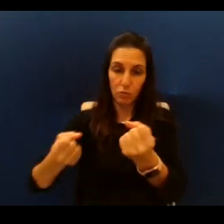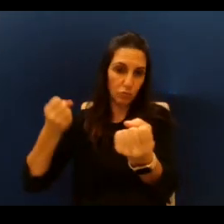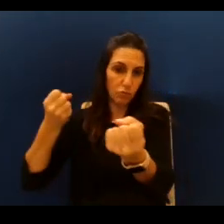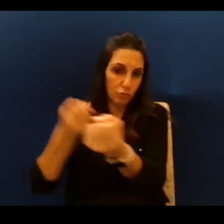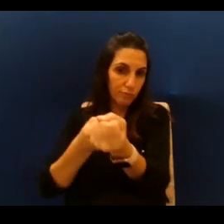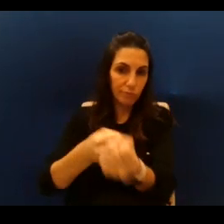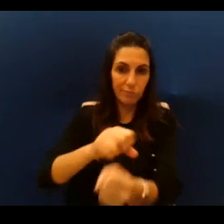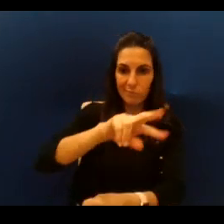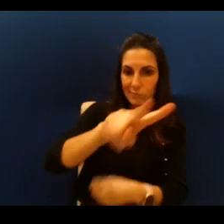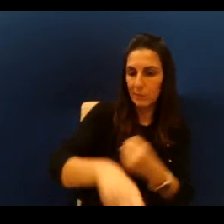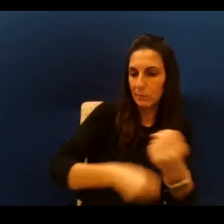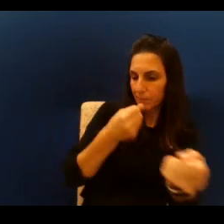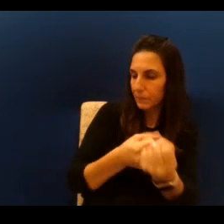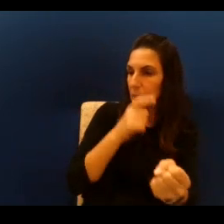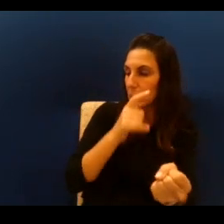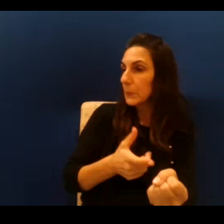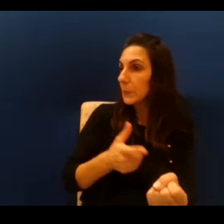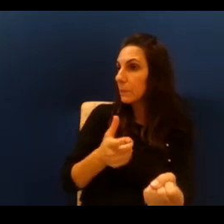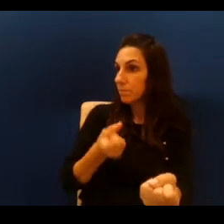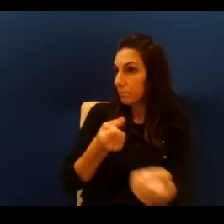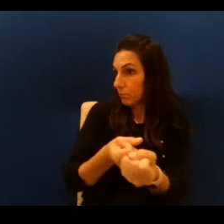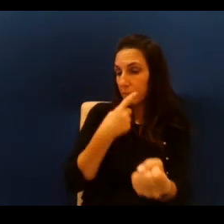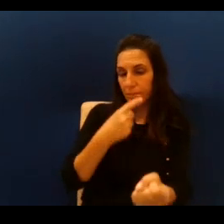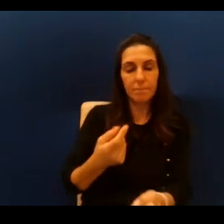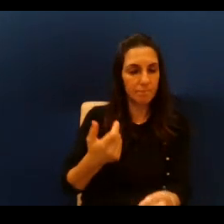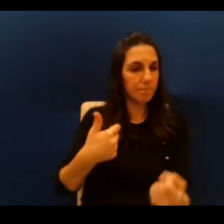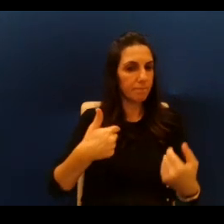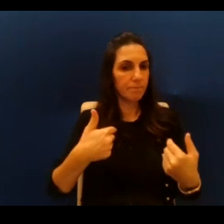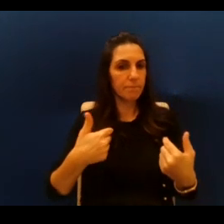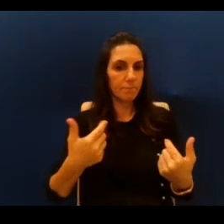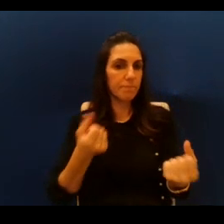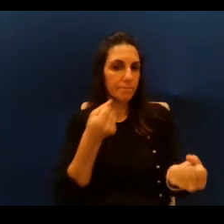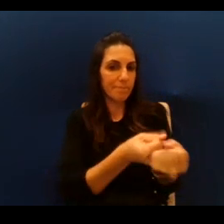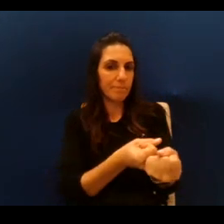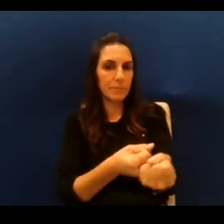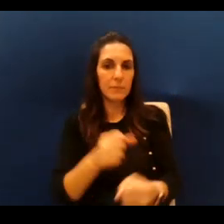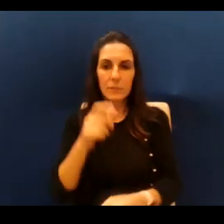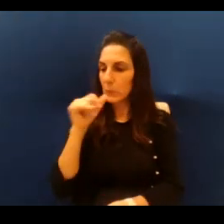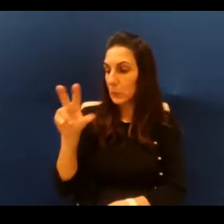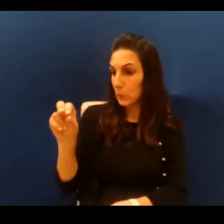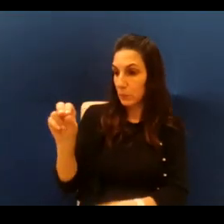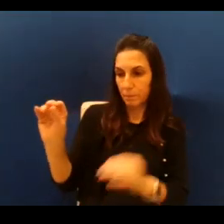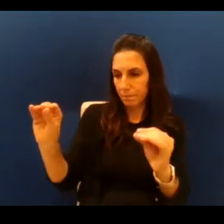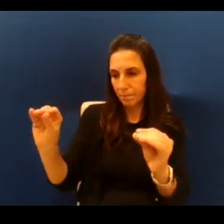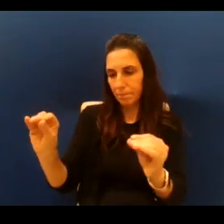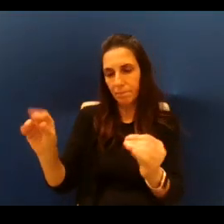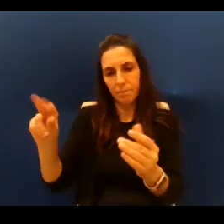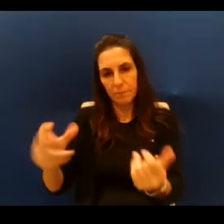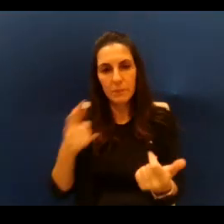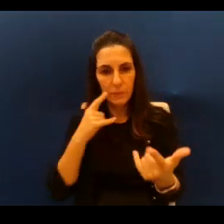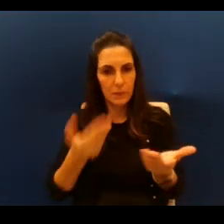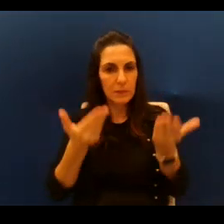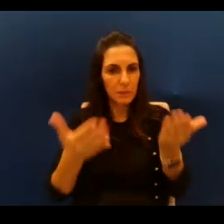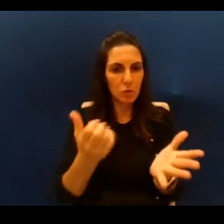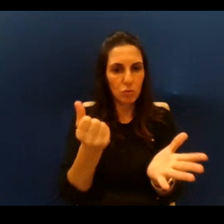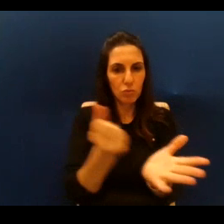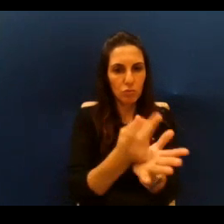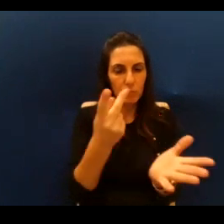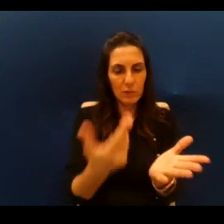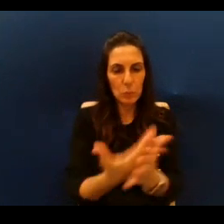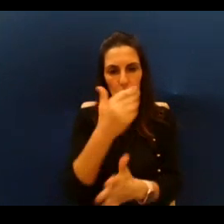Kelly. All those in favor say aye. Aye. Aye. All those opposed say no. The ayes have it. The remainder of consent agenda has been approved.